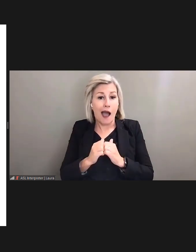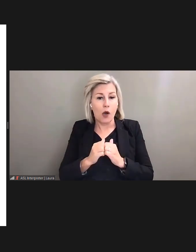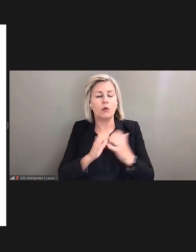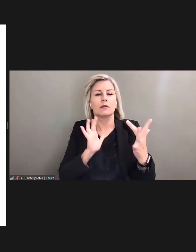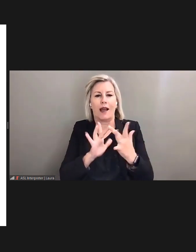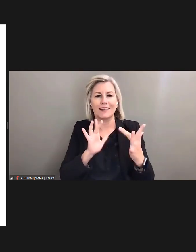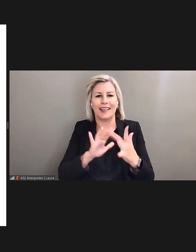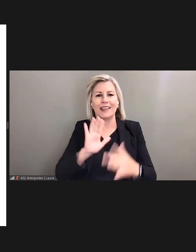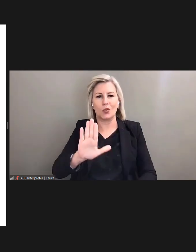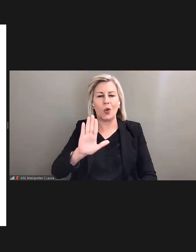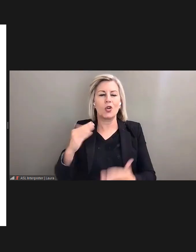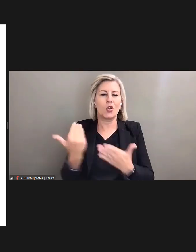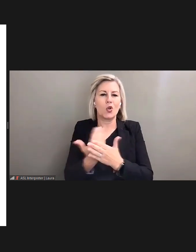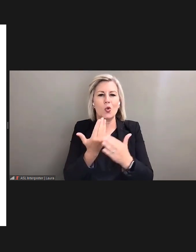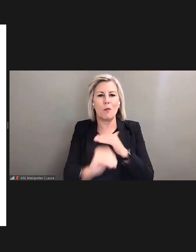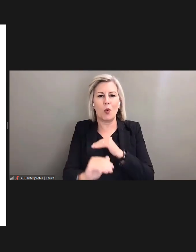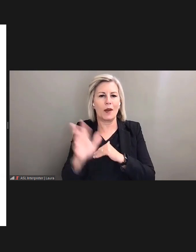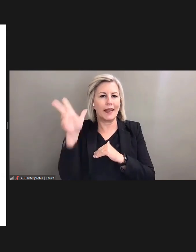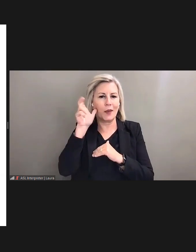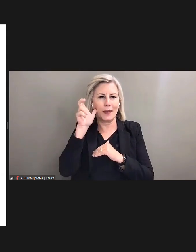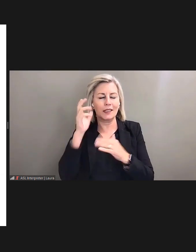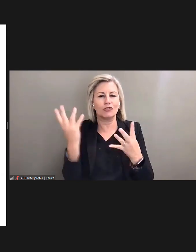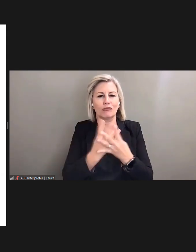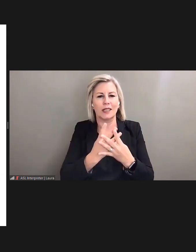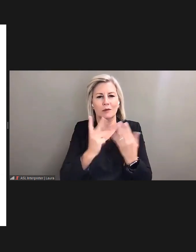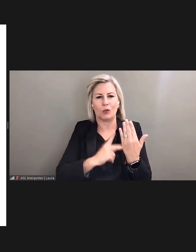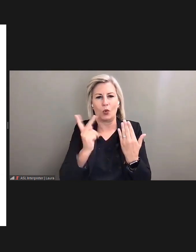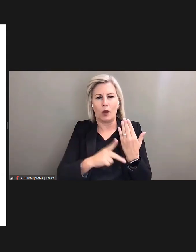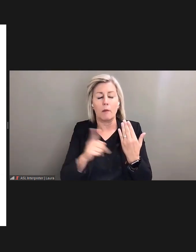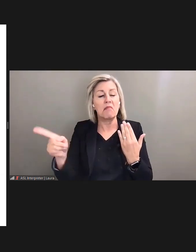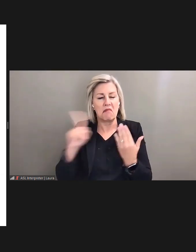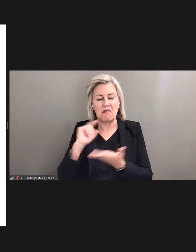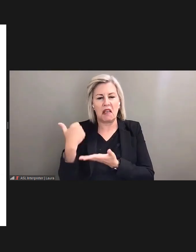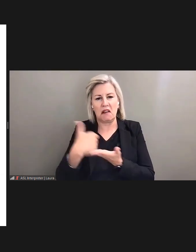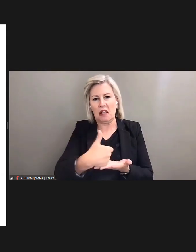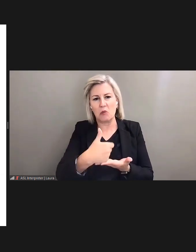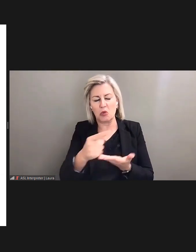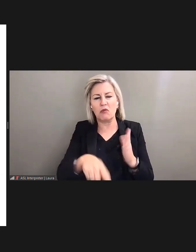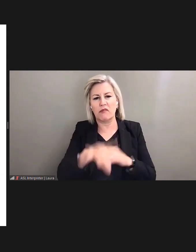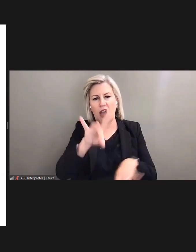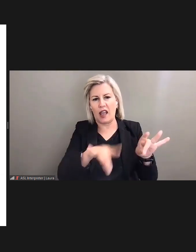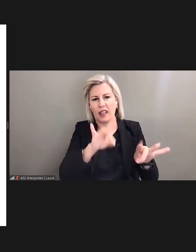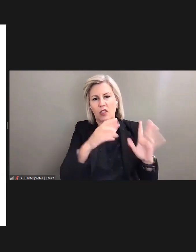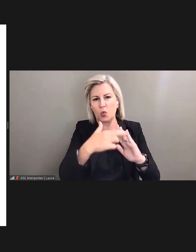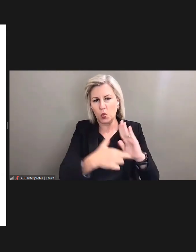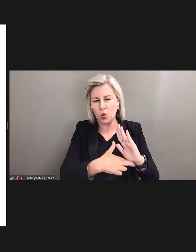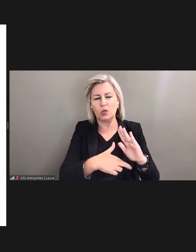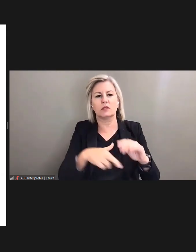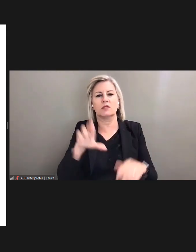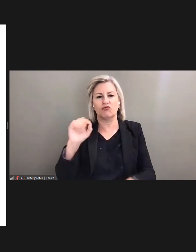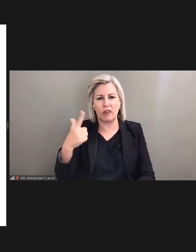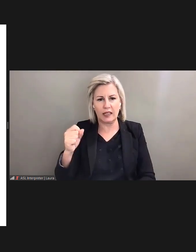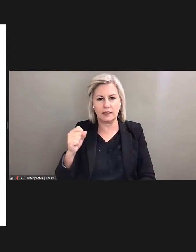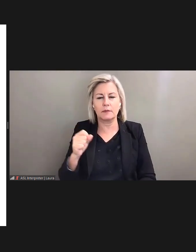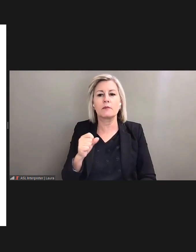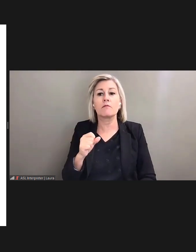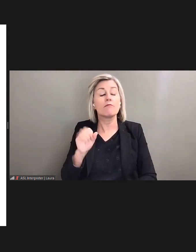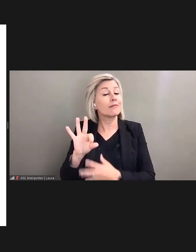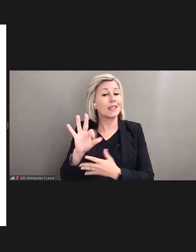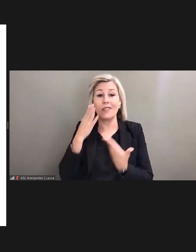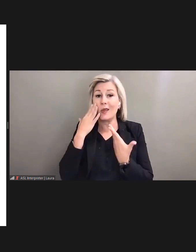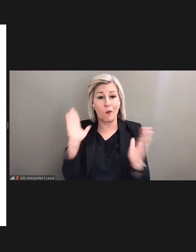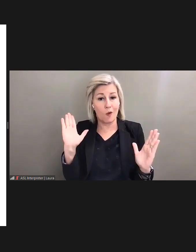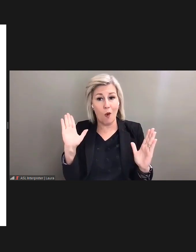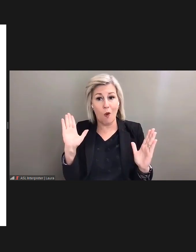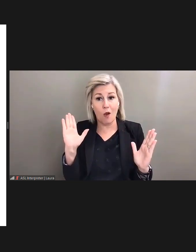state's newborn hearing screening program. They'll be able to help you find those rules or regulations if they don't know